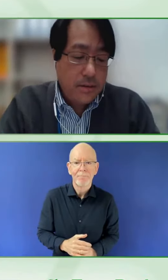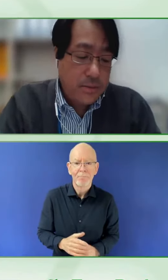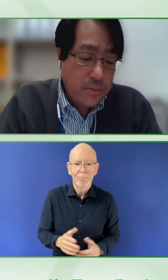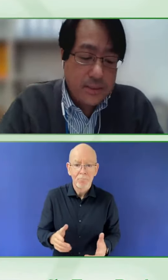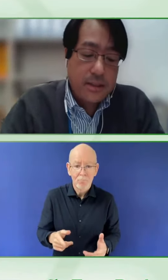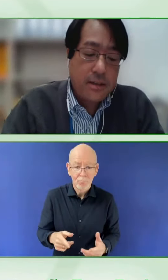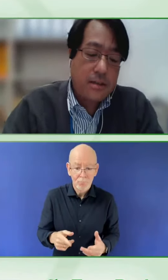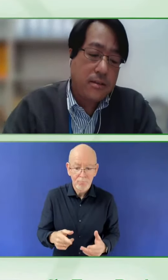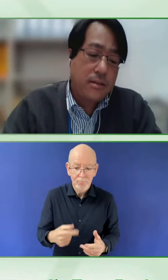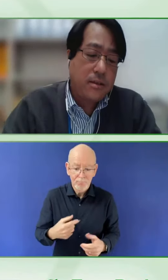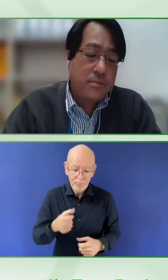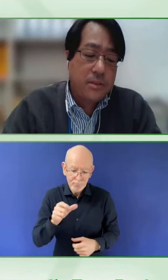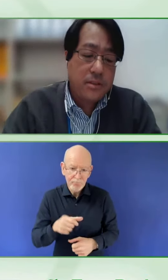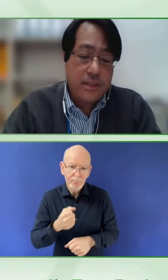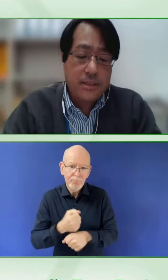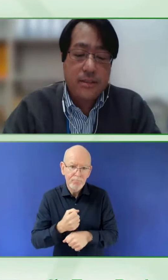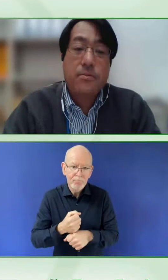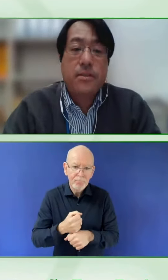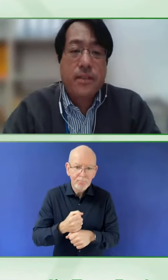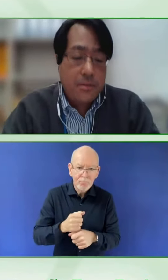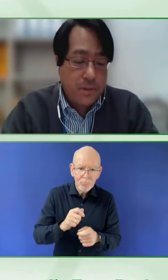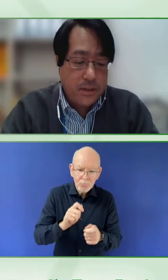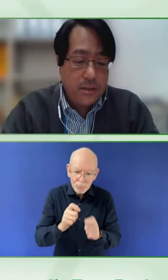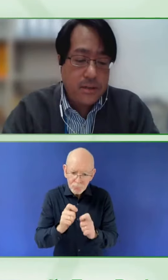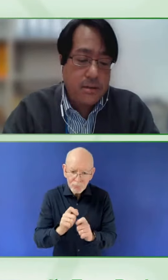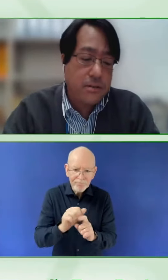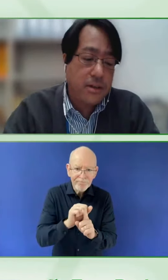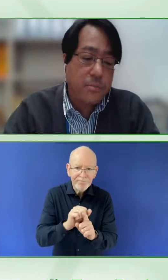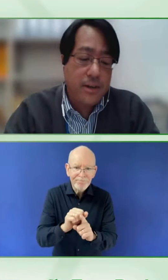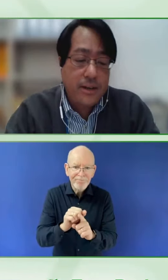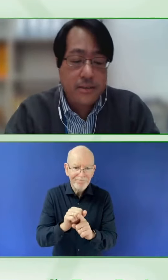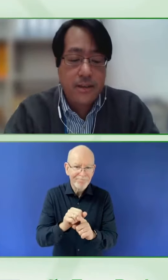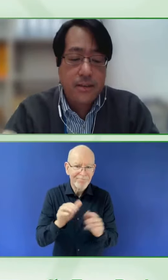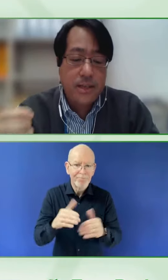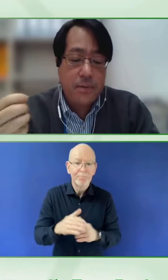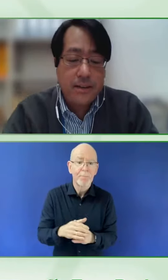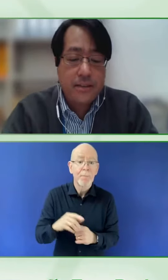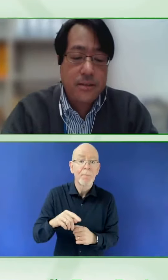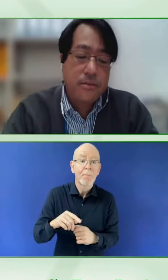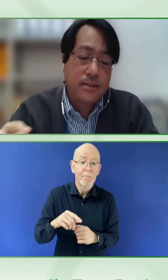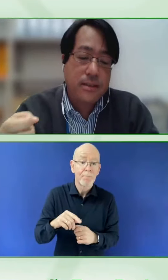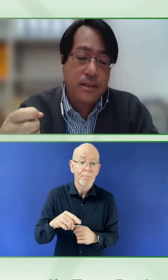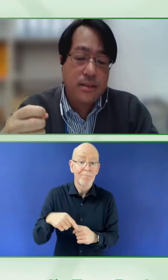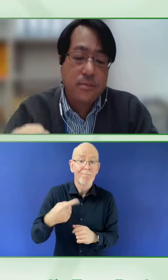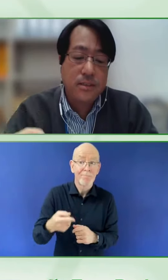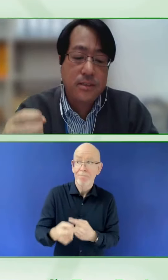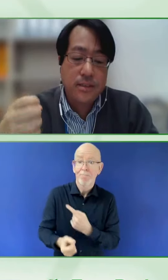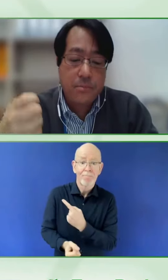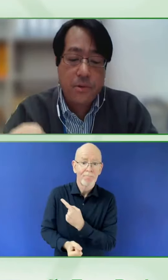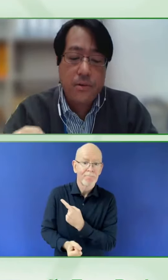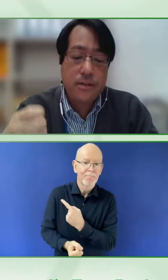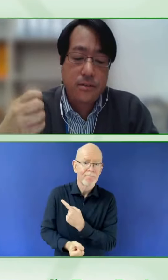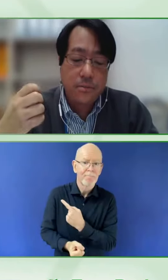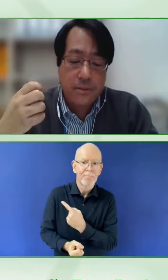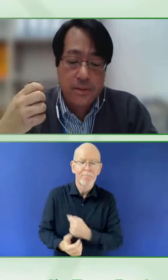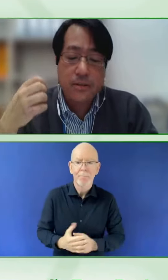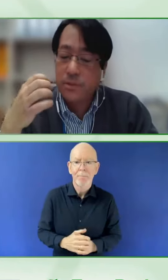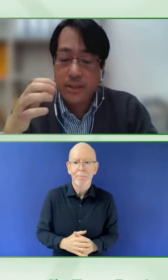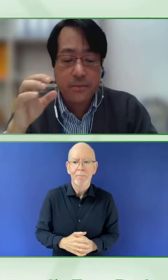We developed the EMG switch named Tempora. It can operate any device with the EMG